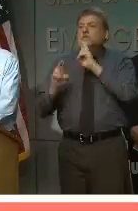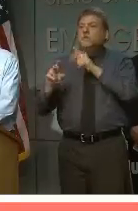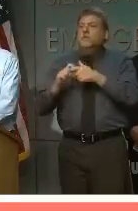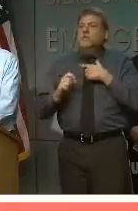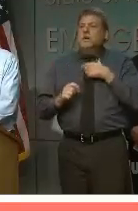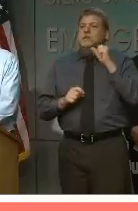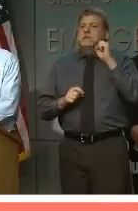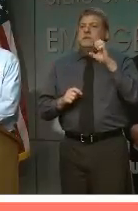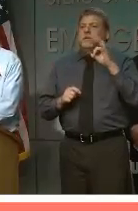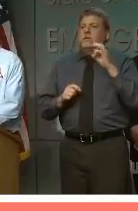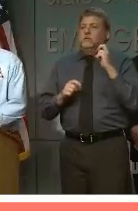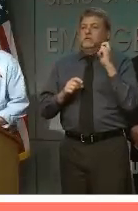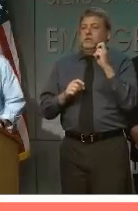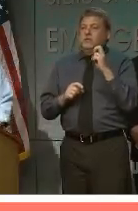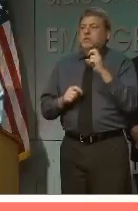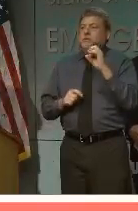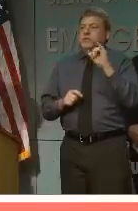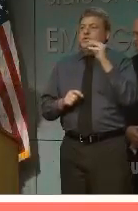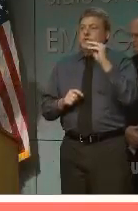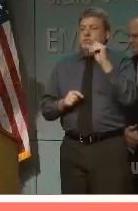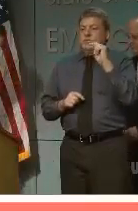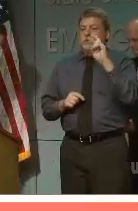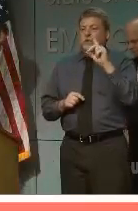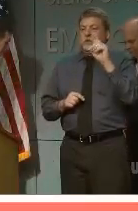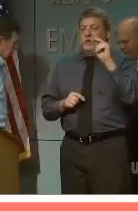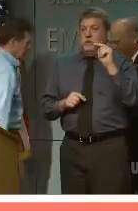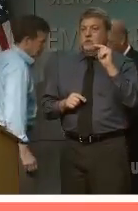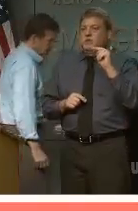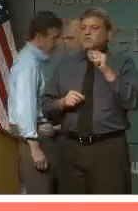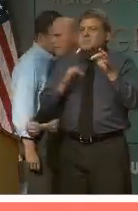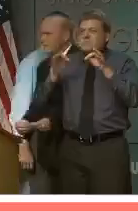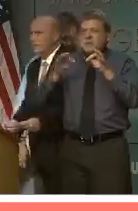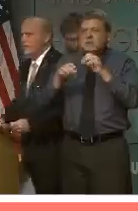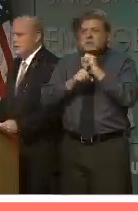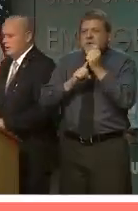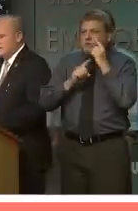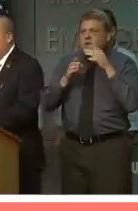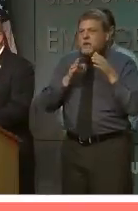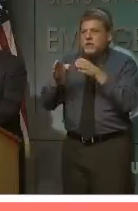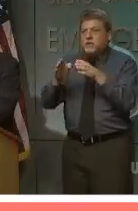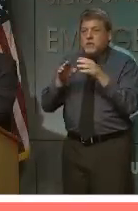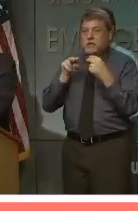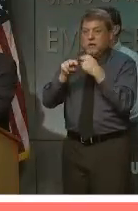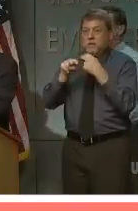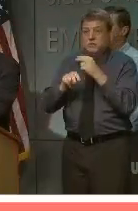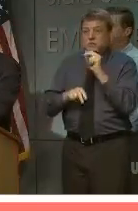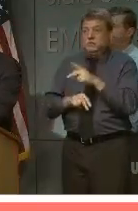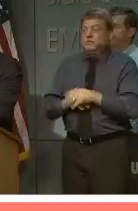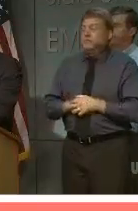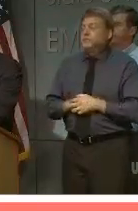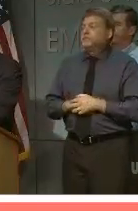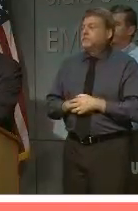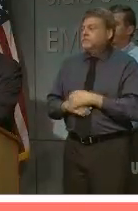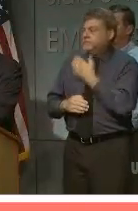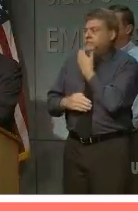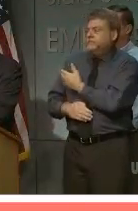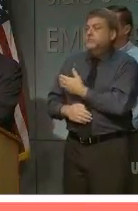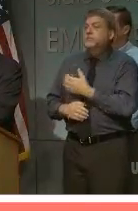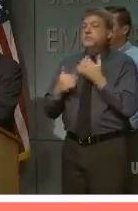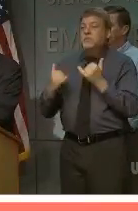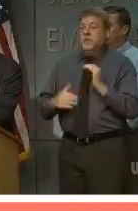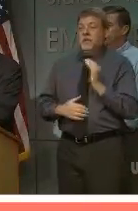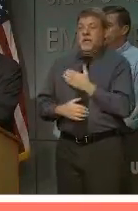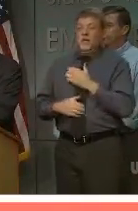Secretary of Transportation Jim Trockton. Thank you, Governor. DOT